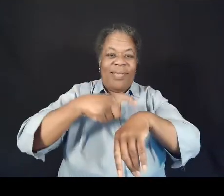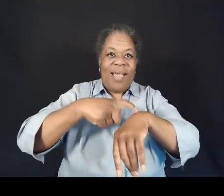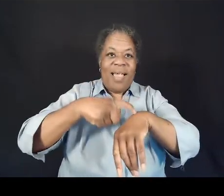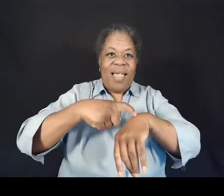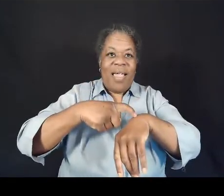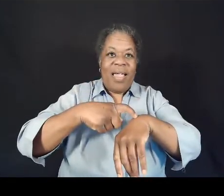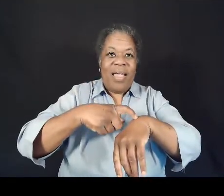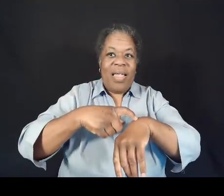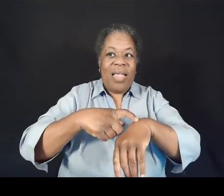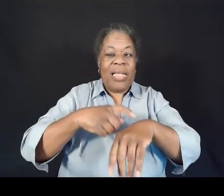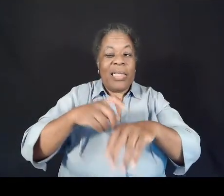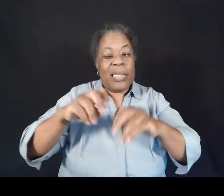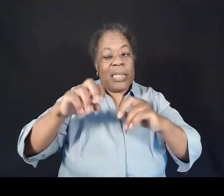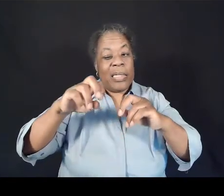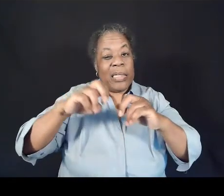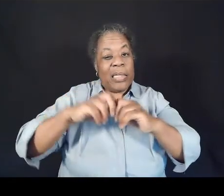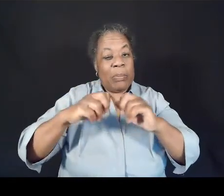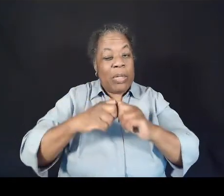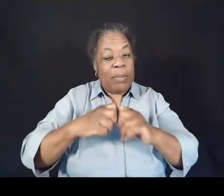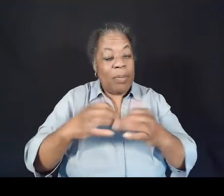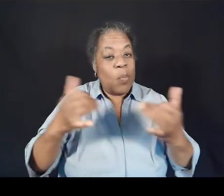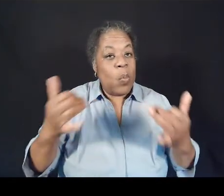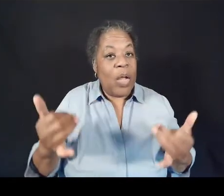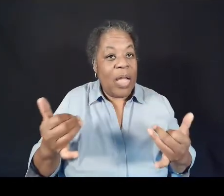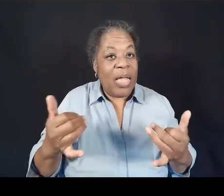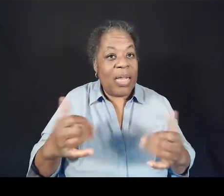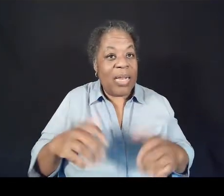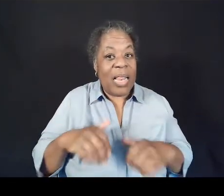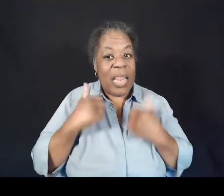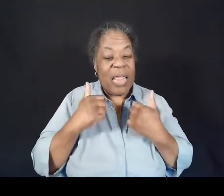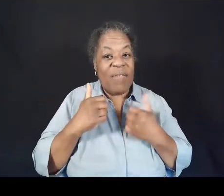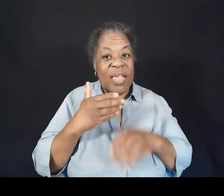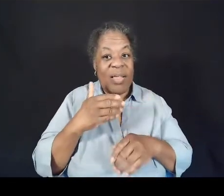Unfortunately, we're not living all that well.